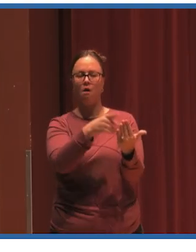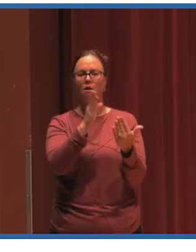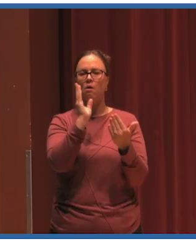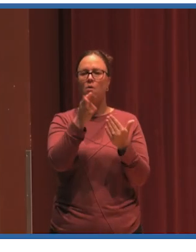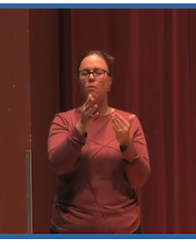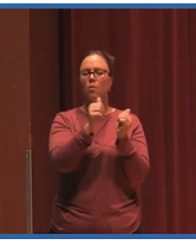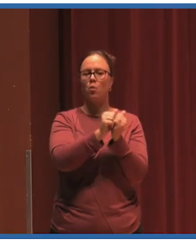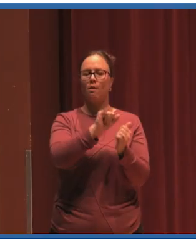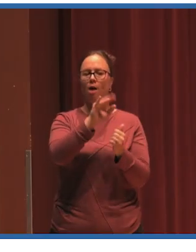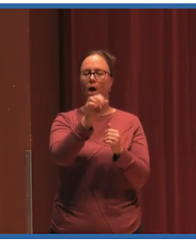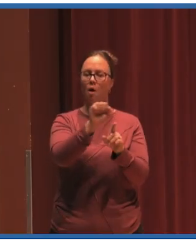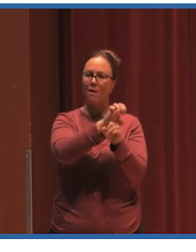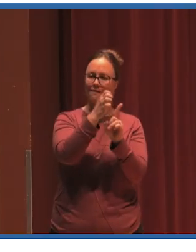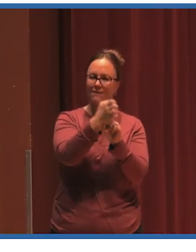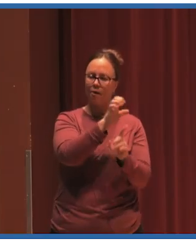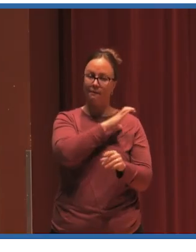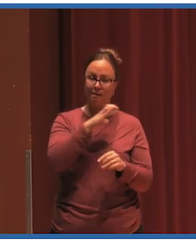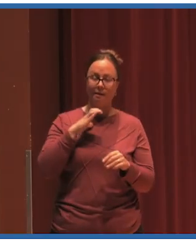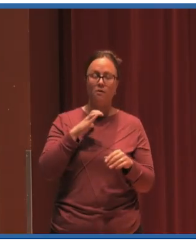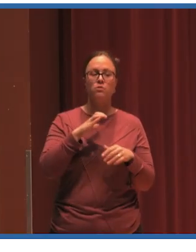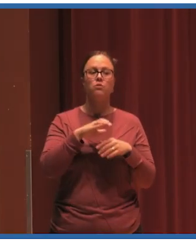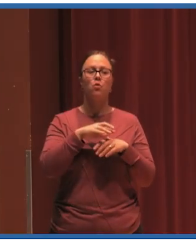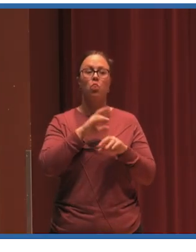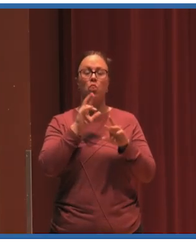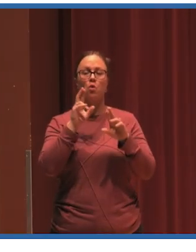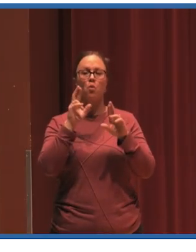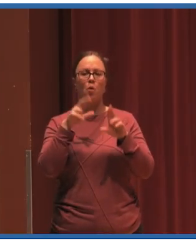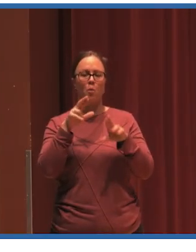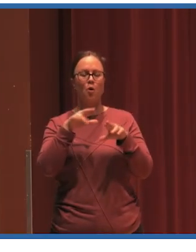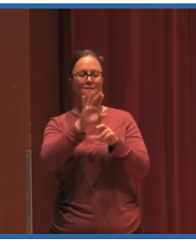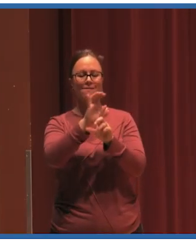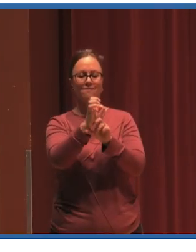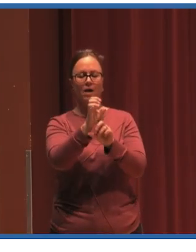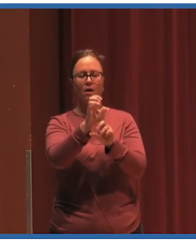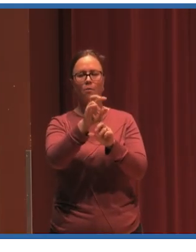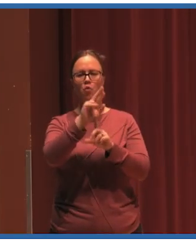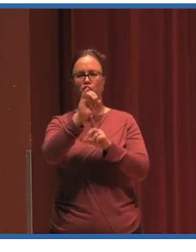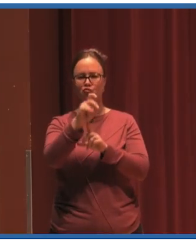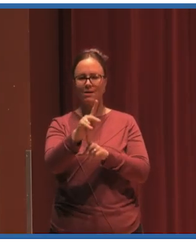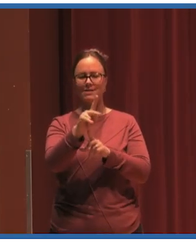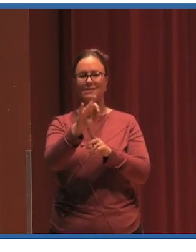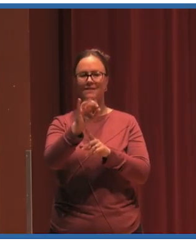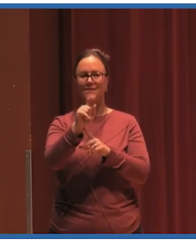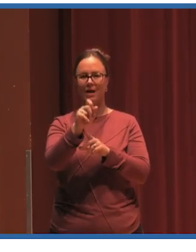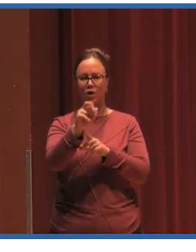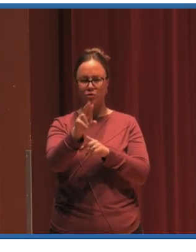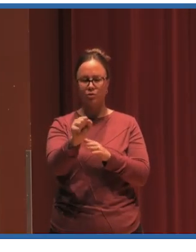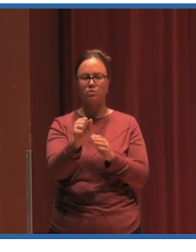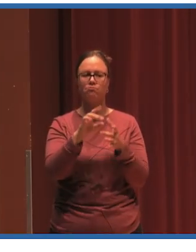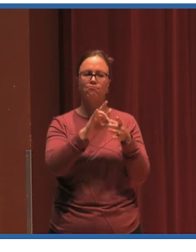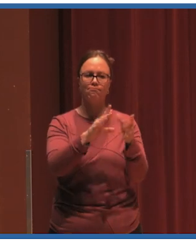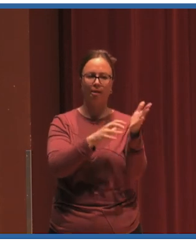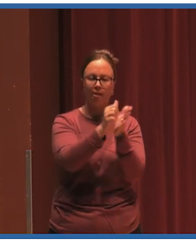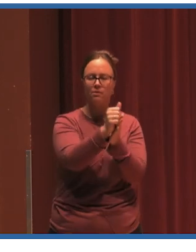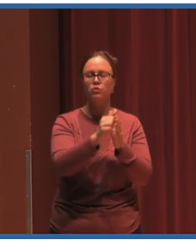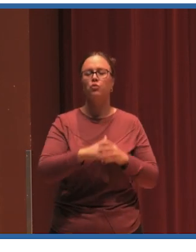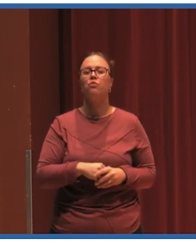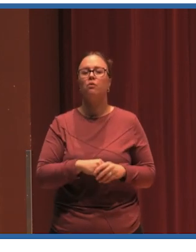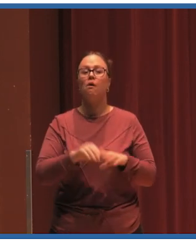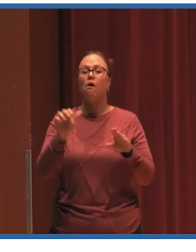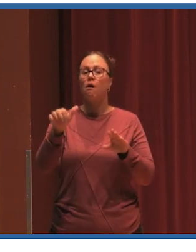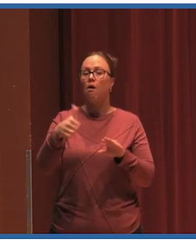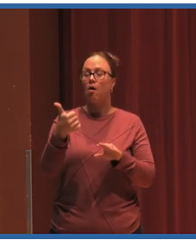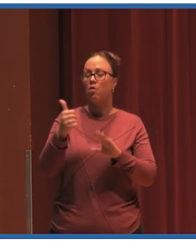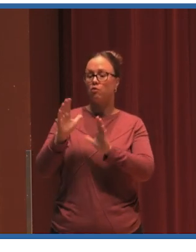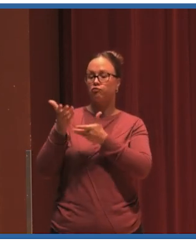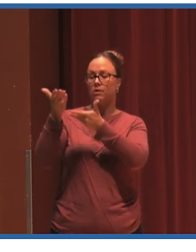Iowa Environmental Council, the report about environmental risk factors in cancer. Another set of policy recommendations comes